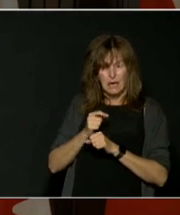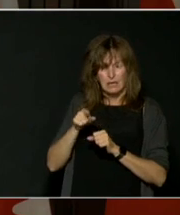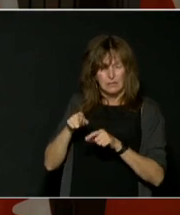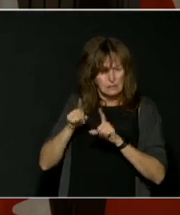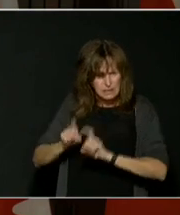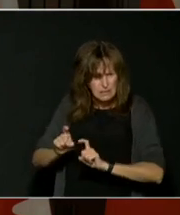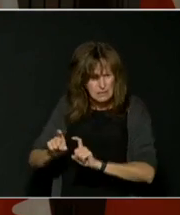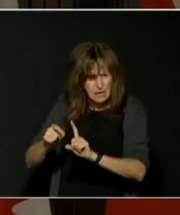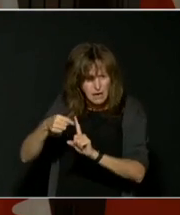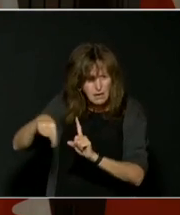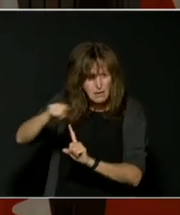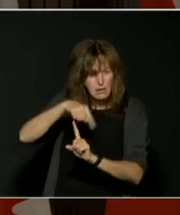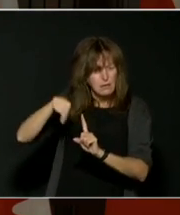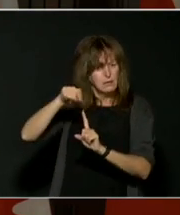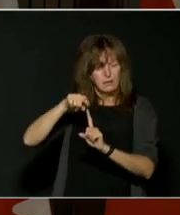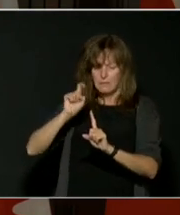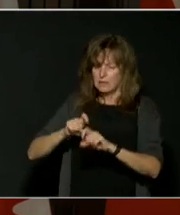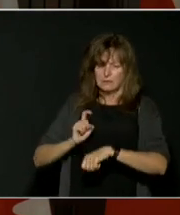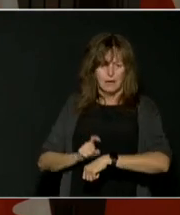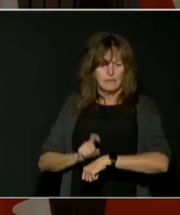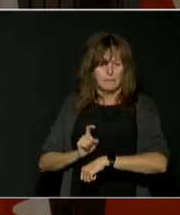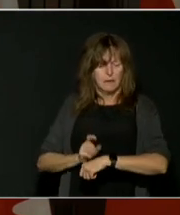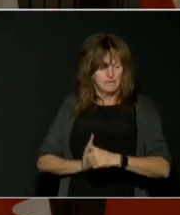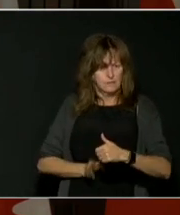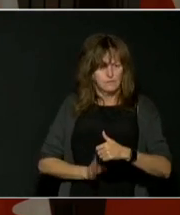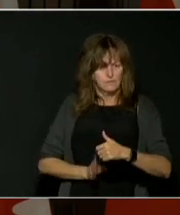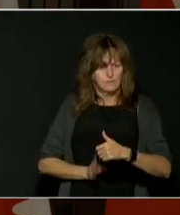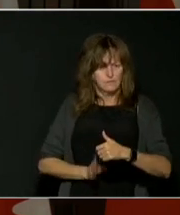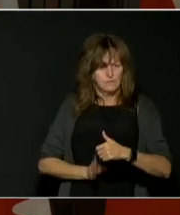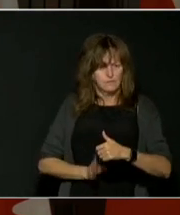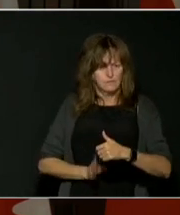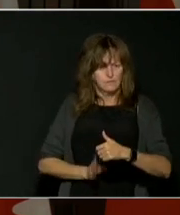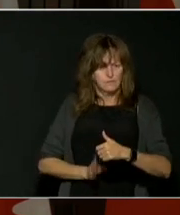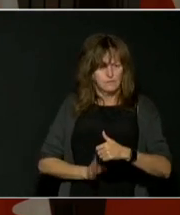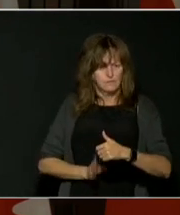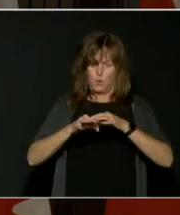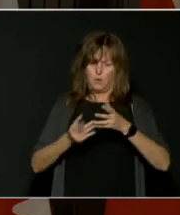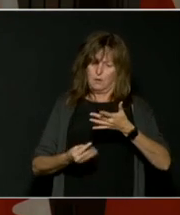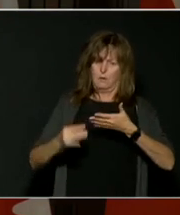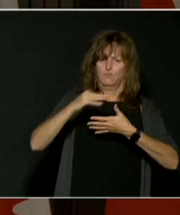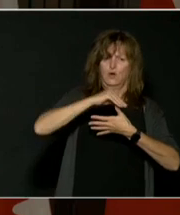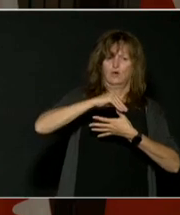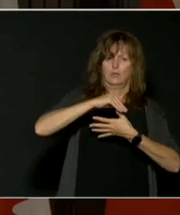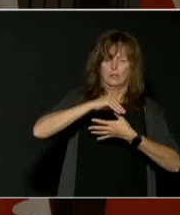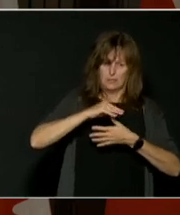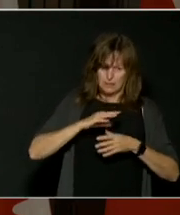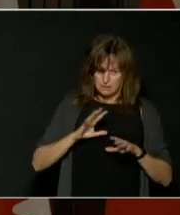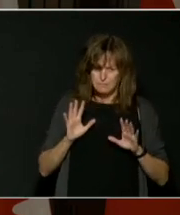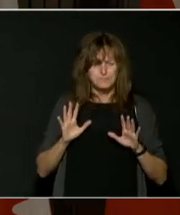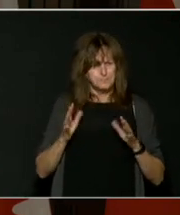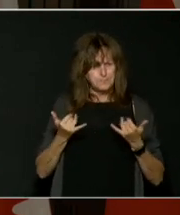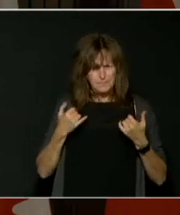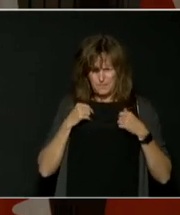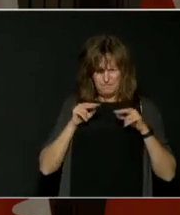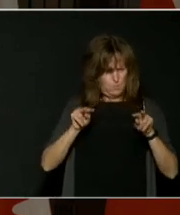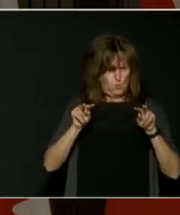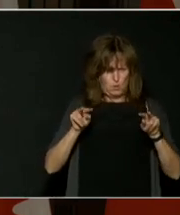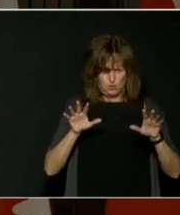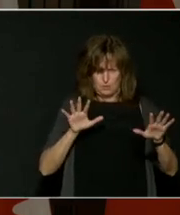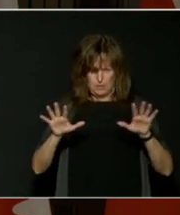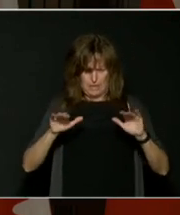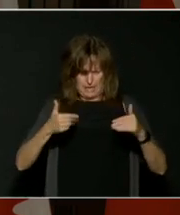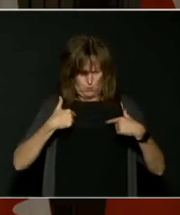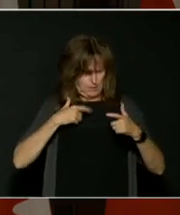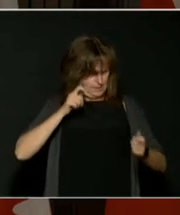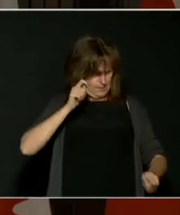that is a huge theme, and it's how do we adapt to the current circumstances in the way that we make sure that we have